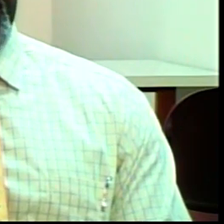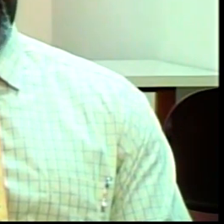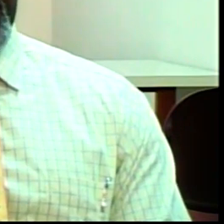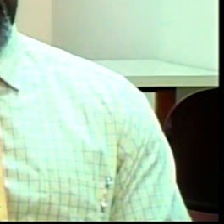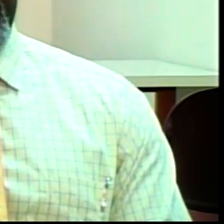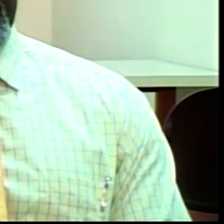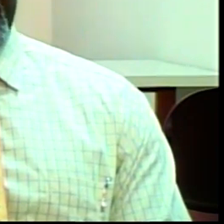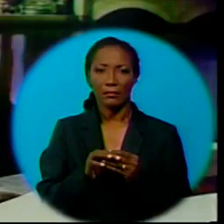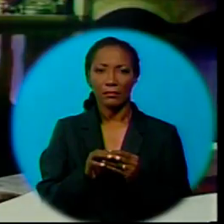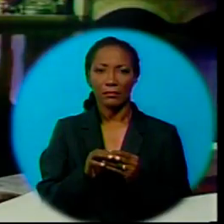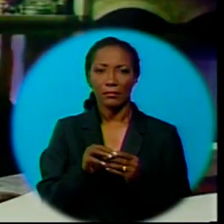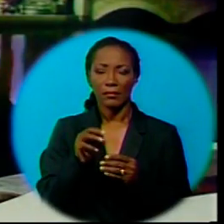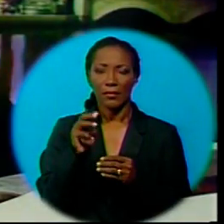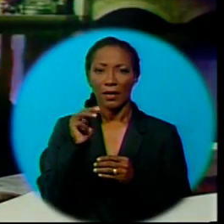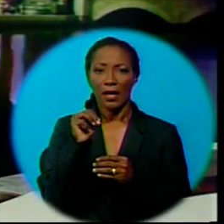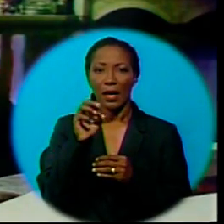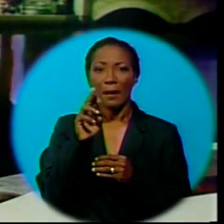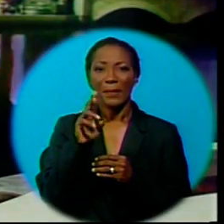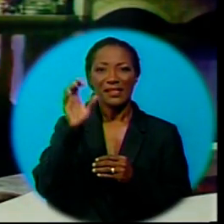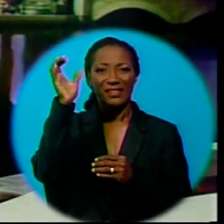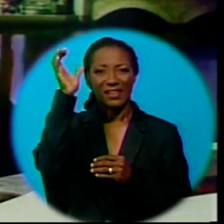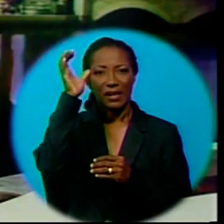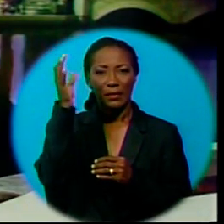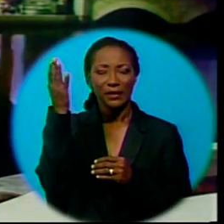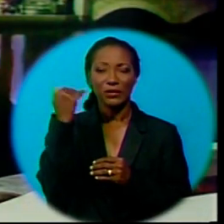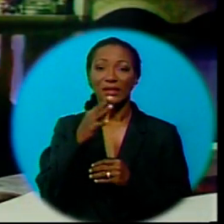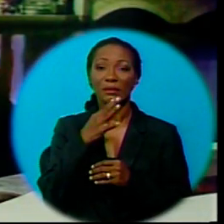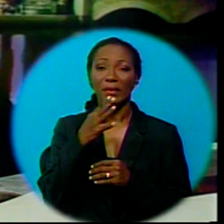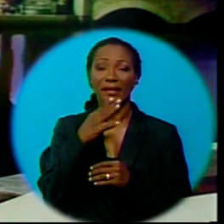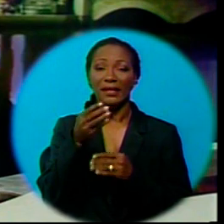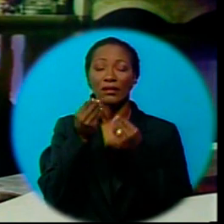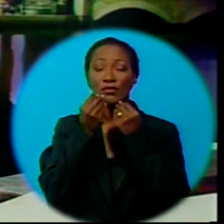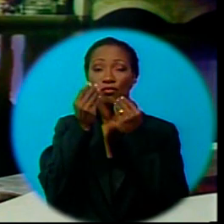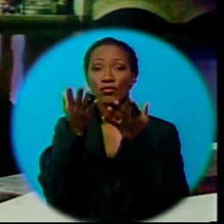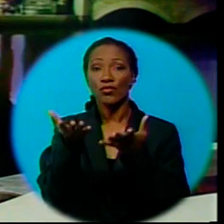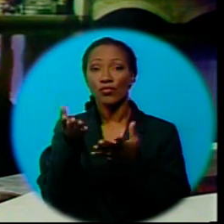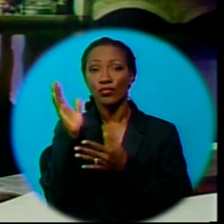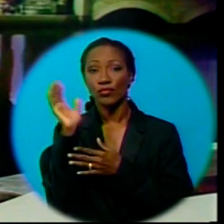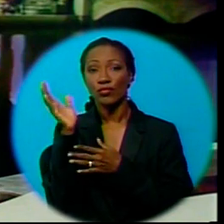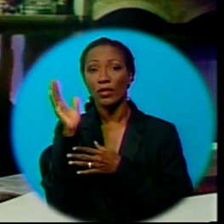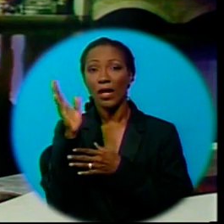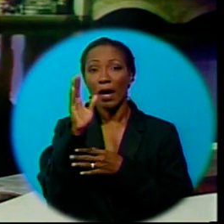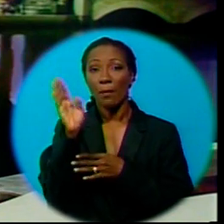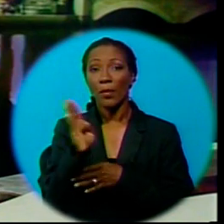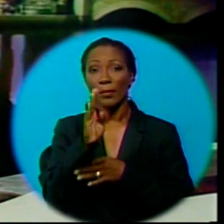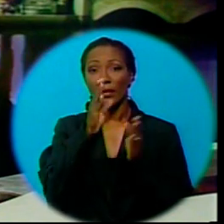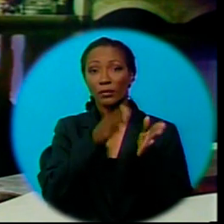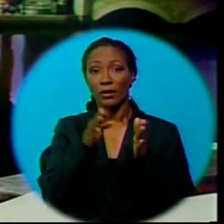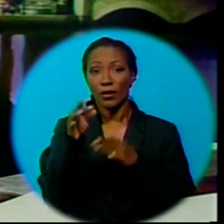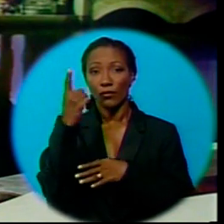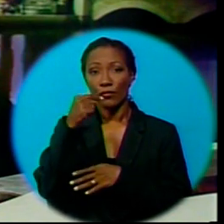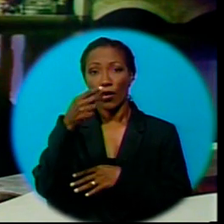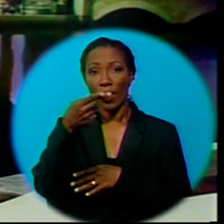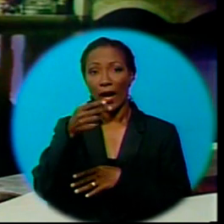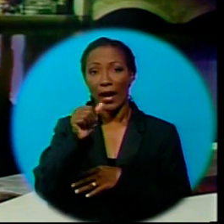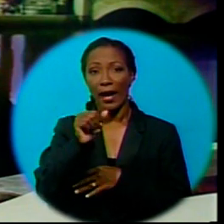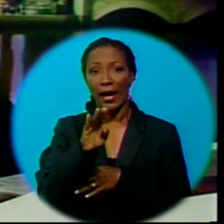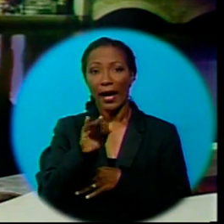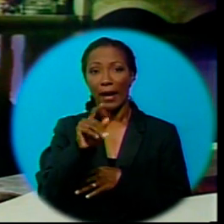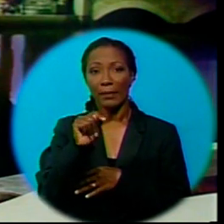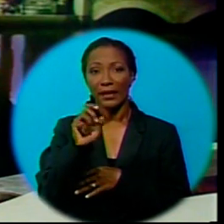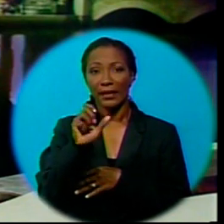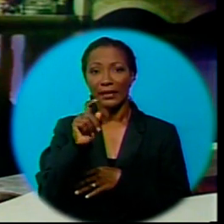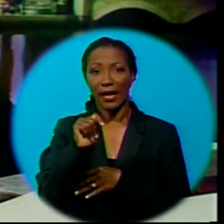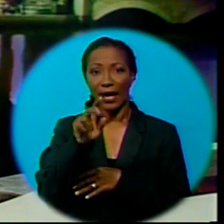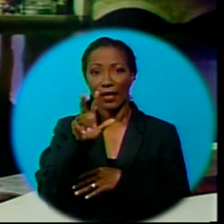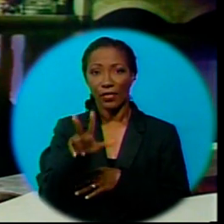2.6 persons. Mr. Cummins was speaking at a news briefing on Barbados's preparations for Habitat 3, the 3rd United